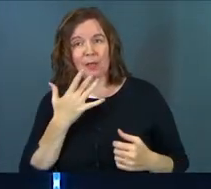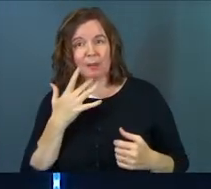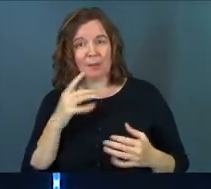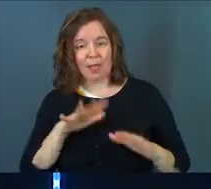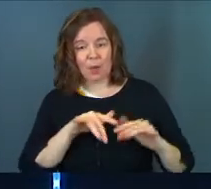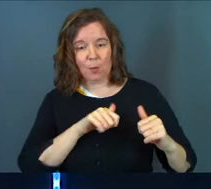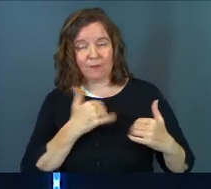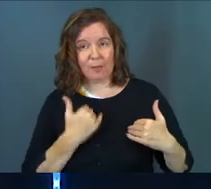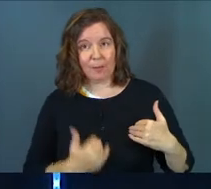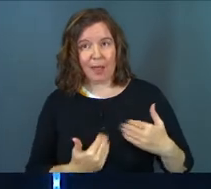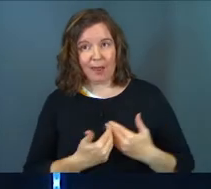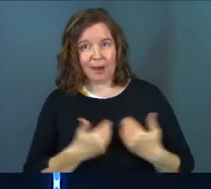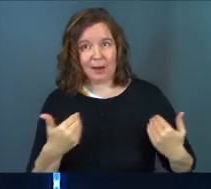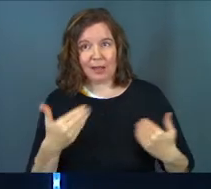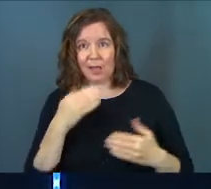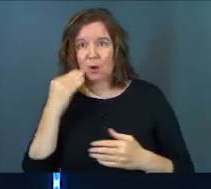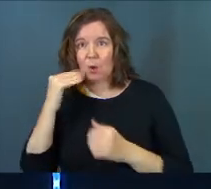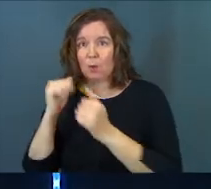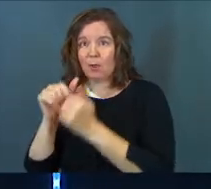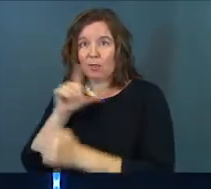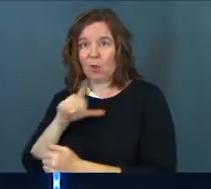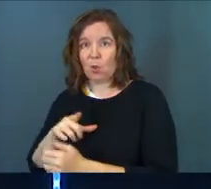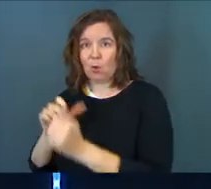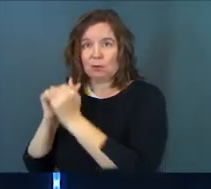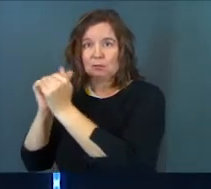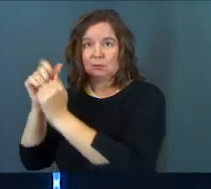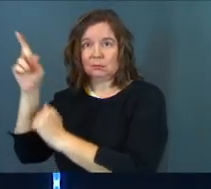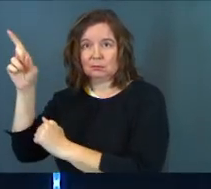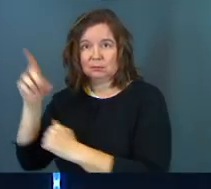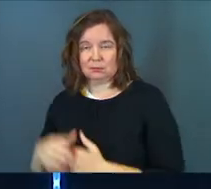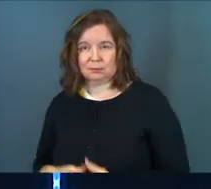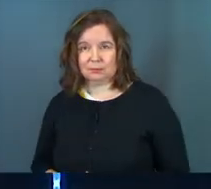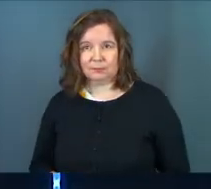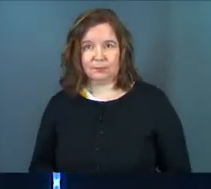rather be away from the body and at home with the Lord.